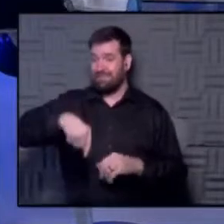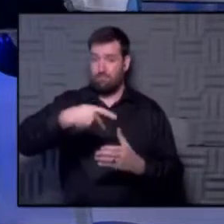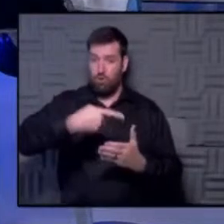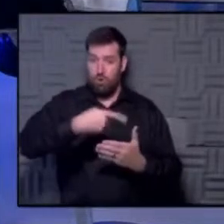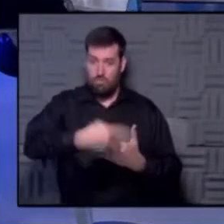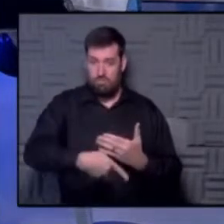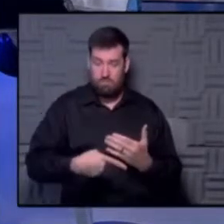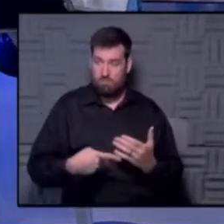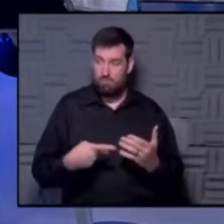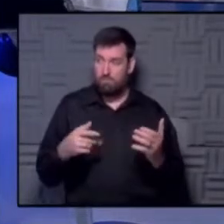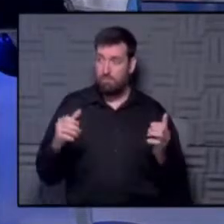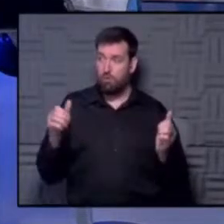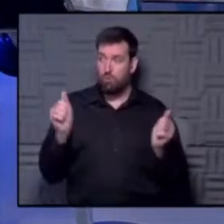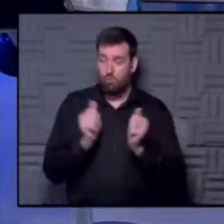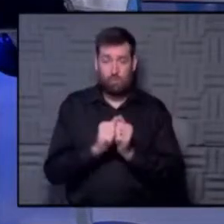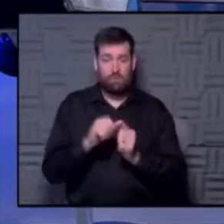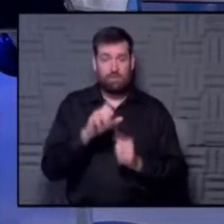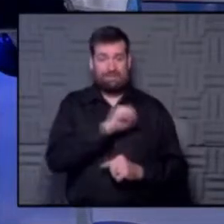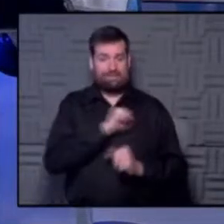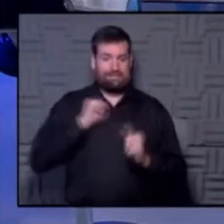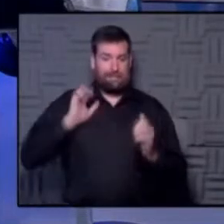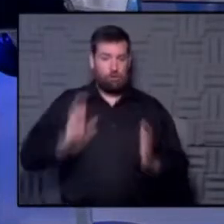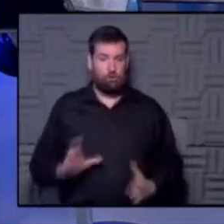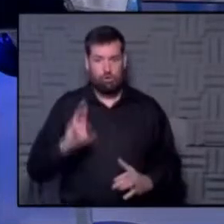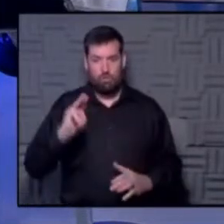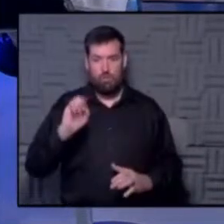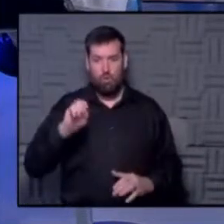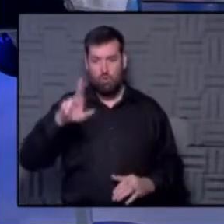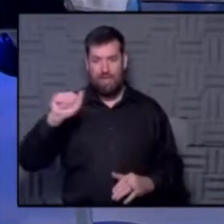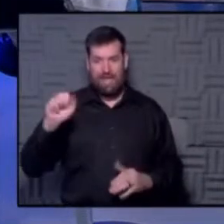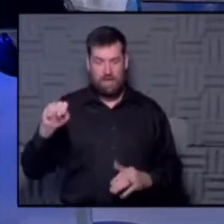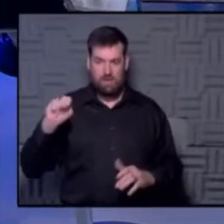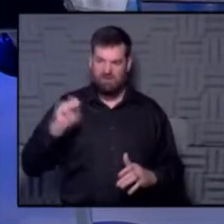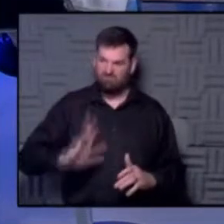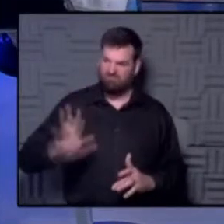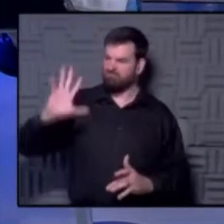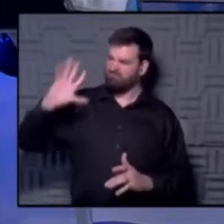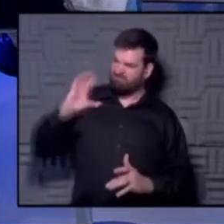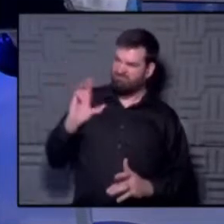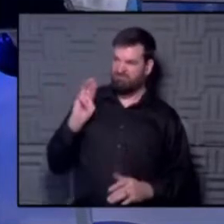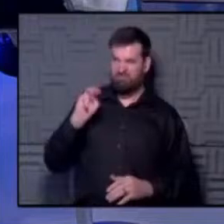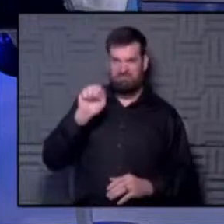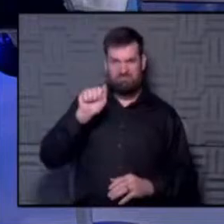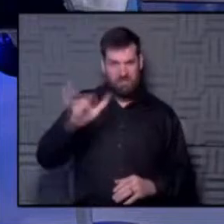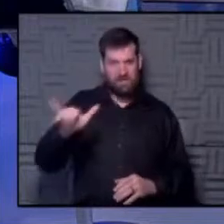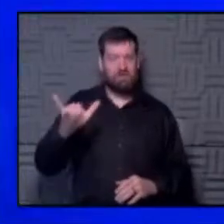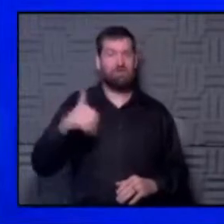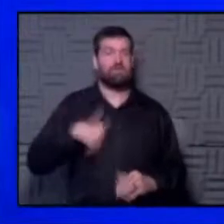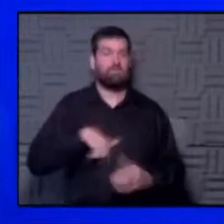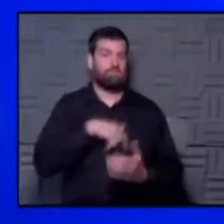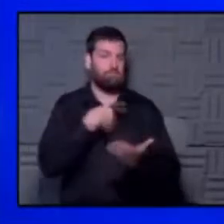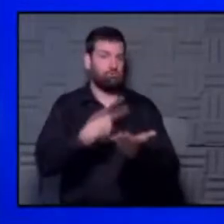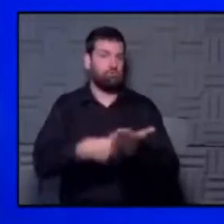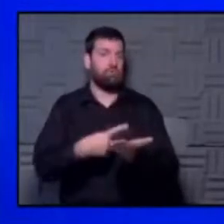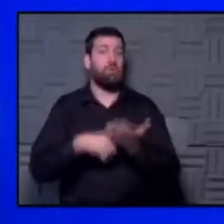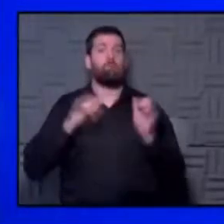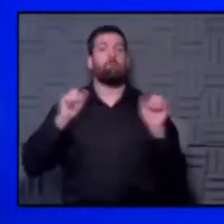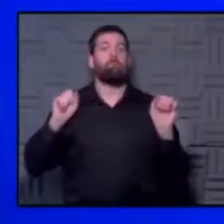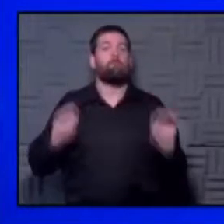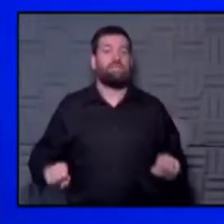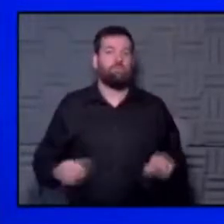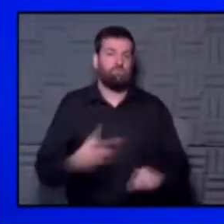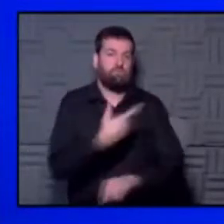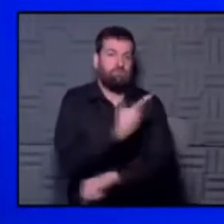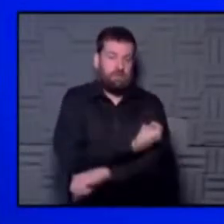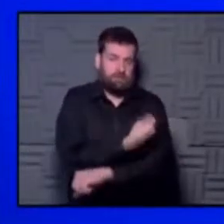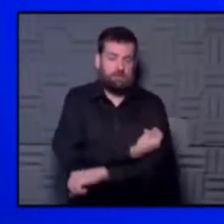program with Senator Moran, months ago, I believe in May, we spoke about the potential for a vaccine to be